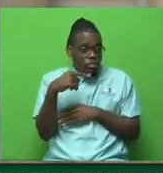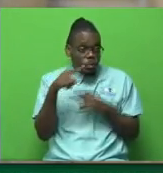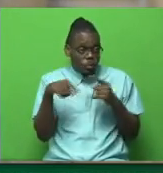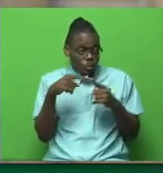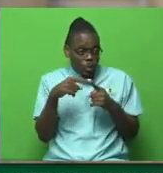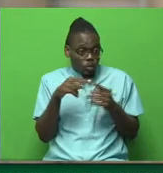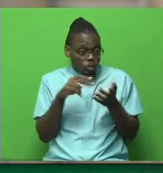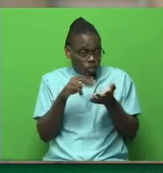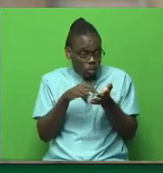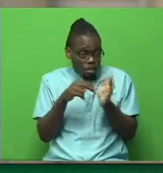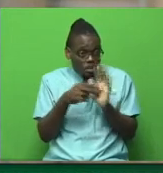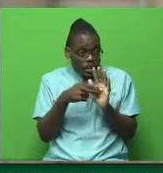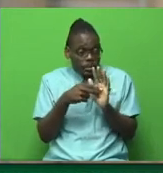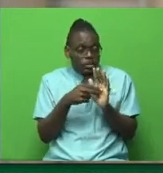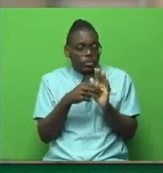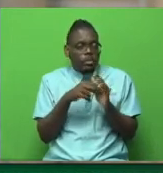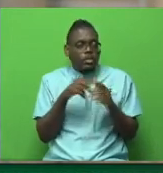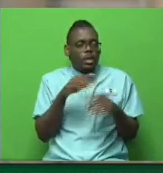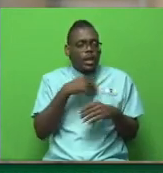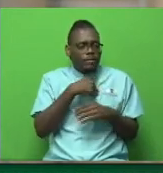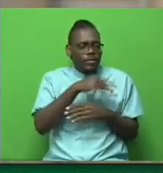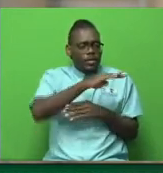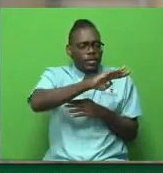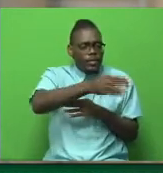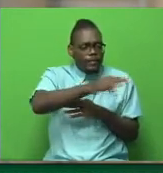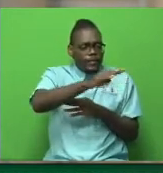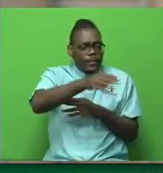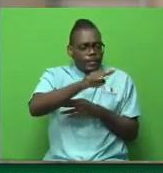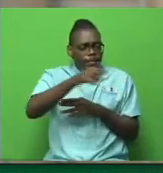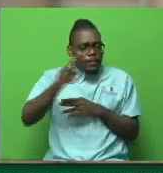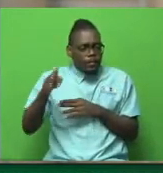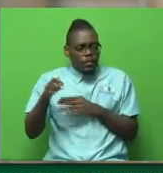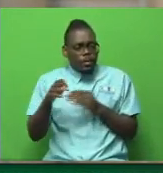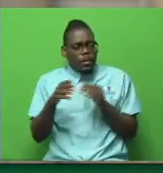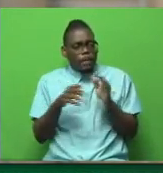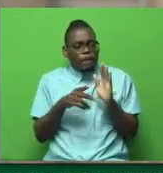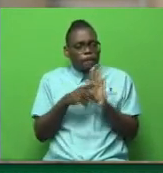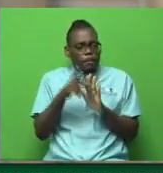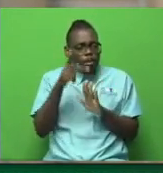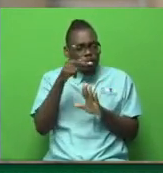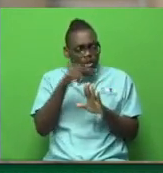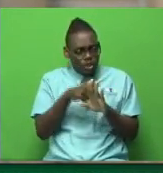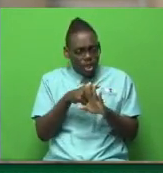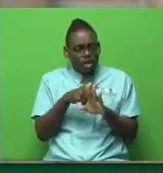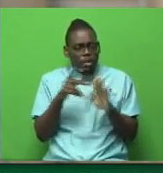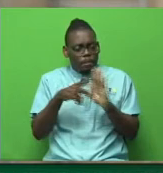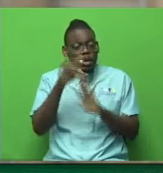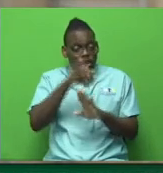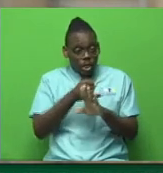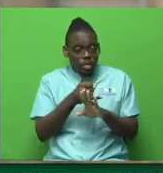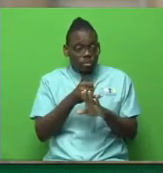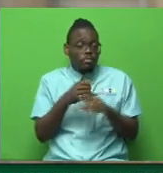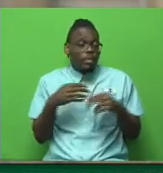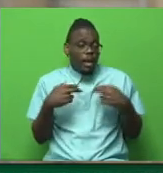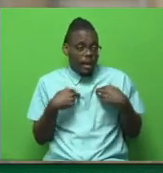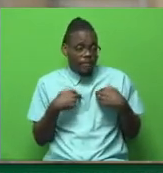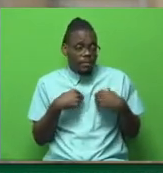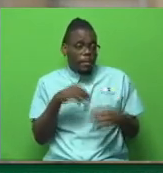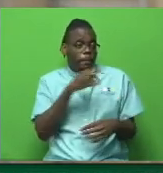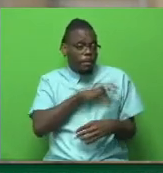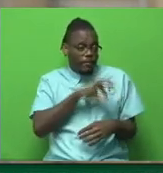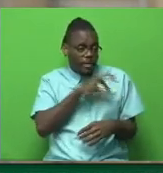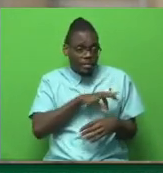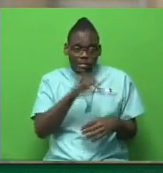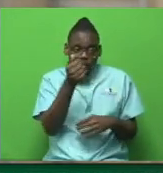and developing projects that actually have huge impact on our economy any country or any